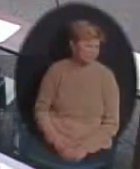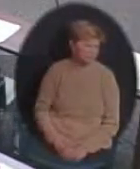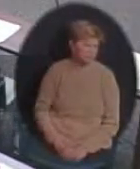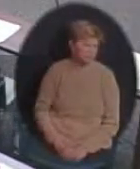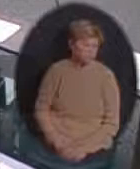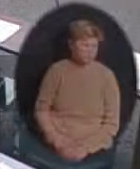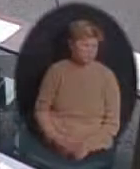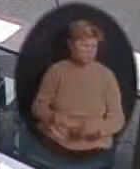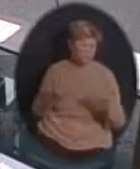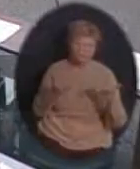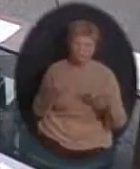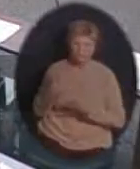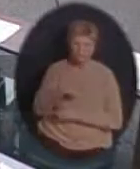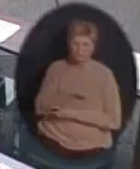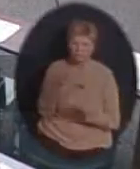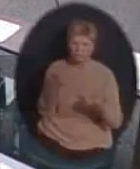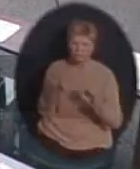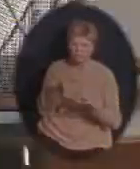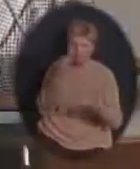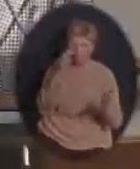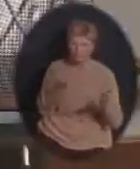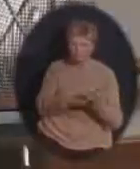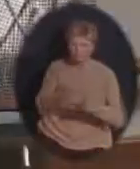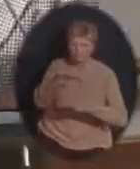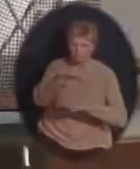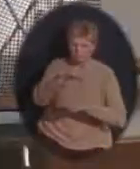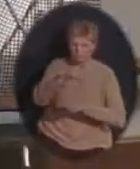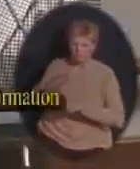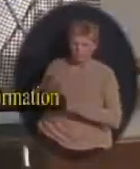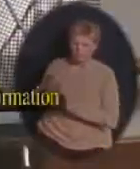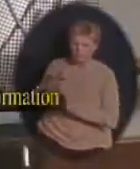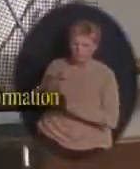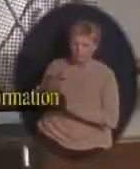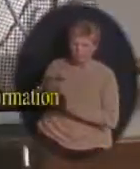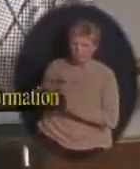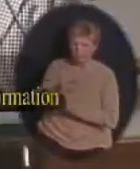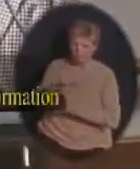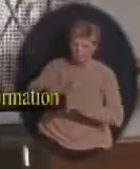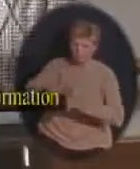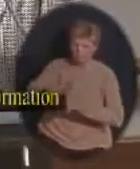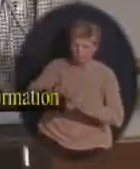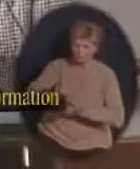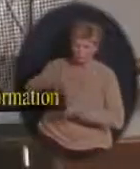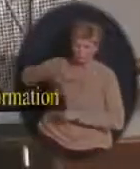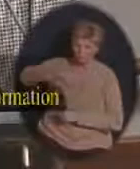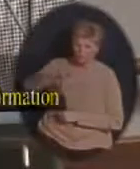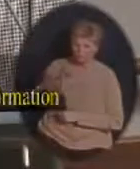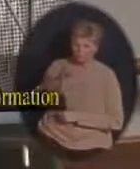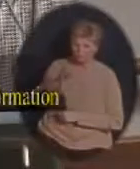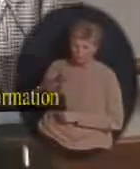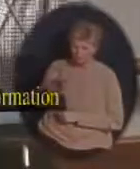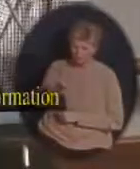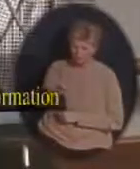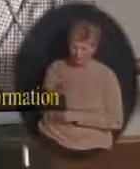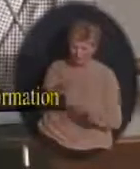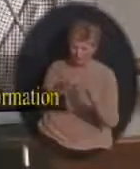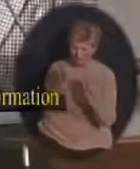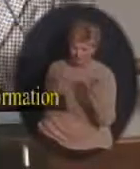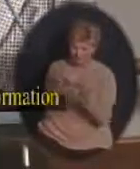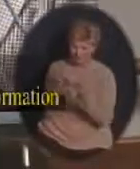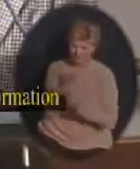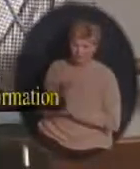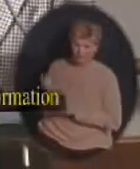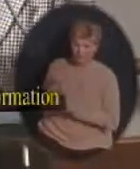Now we'd like to recognize the Heatherstone 5th grade Quest team, Ryan Schools, Martin Butler, and Grant Balkenbush, and their